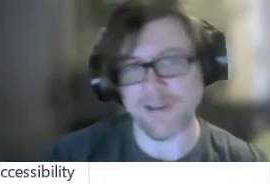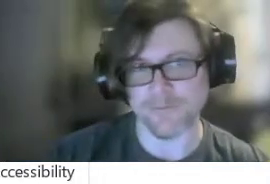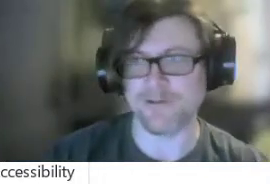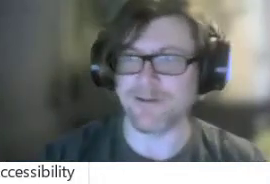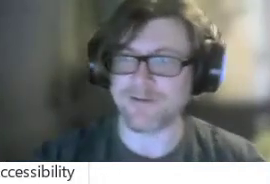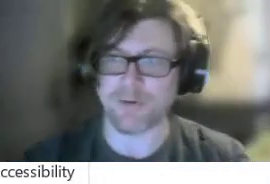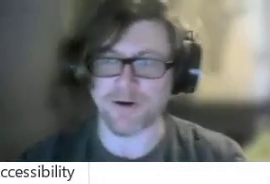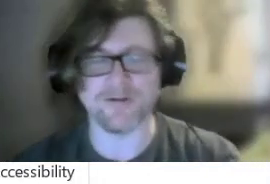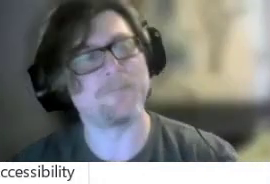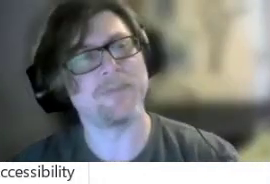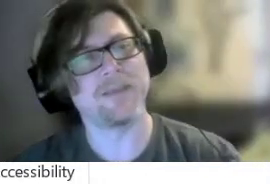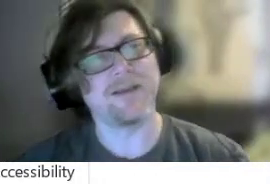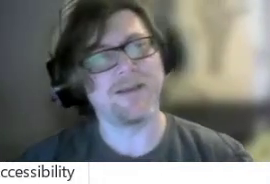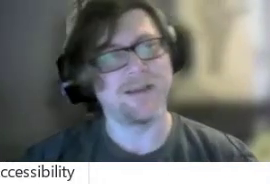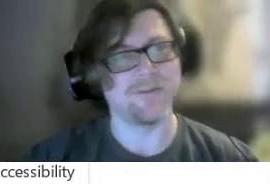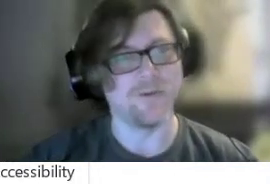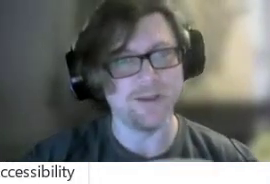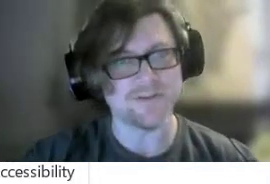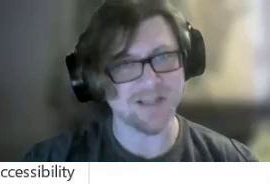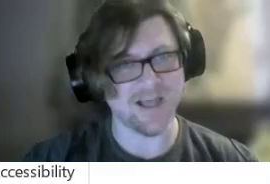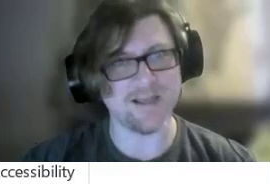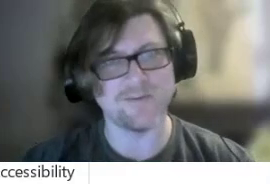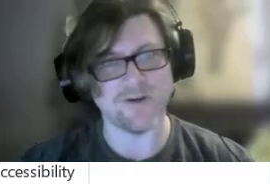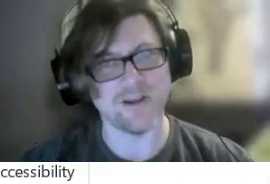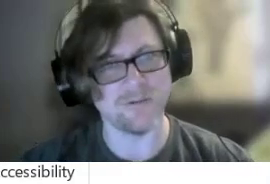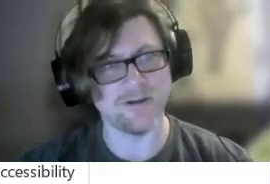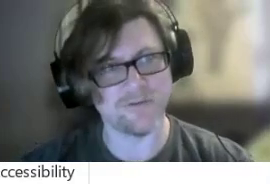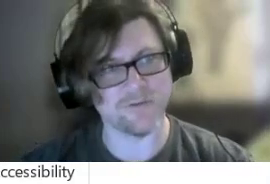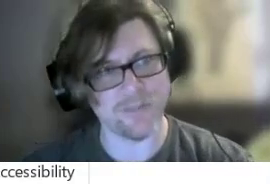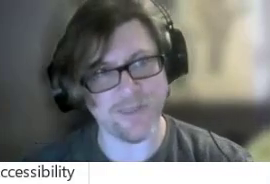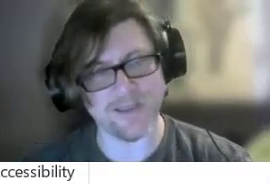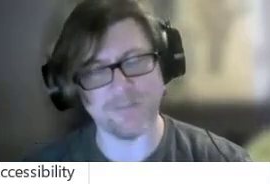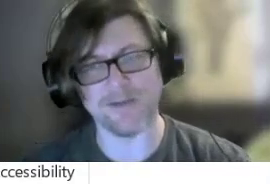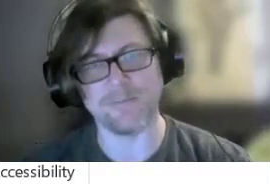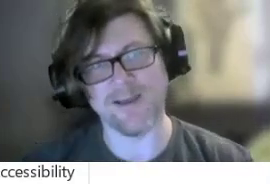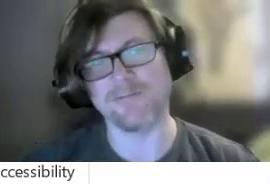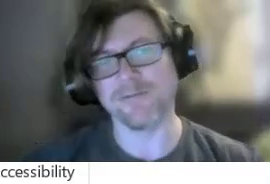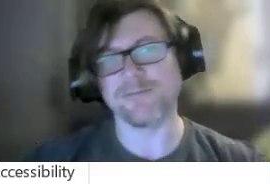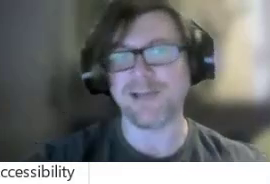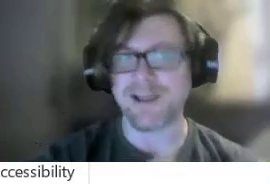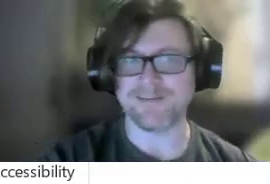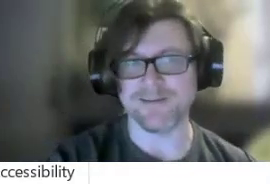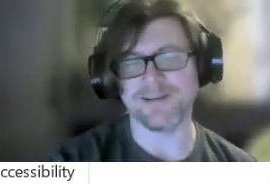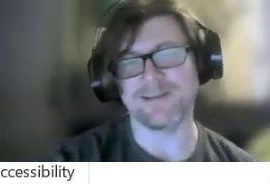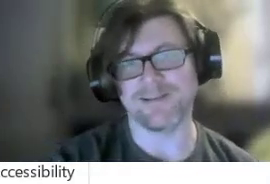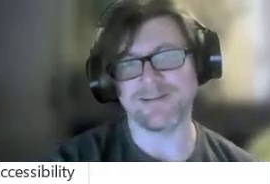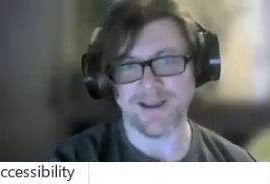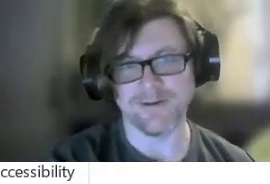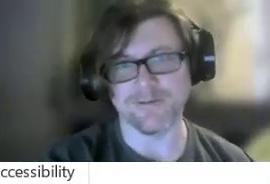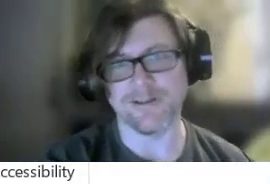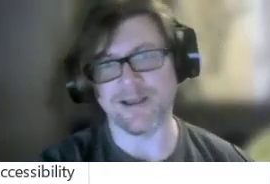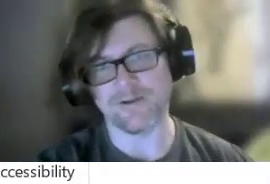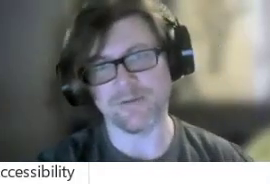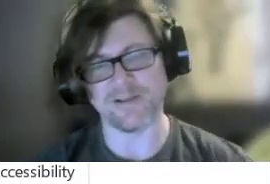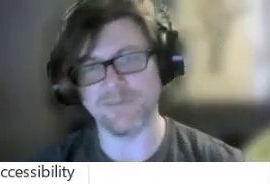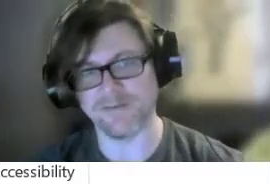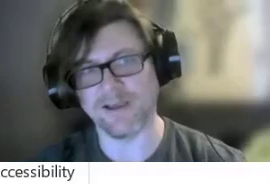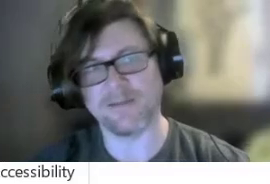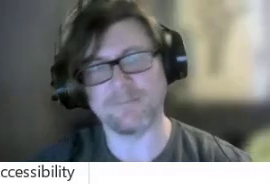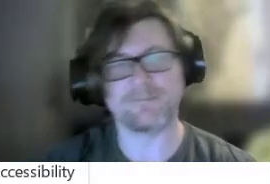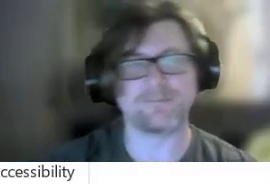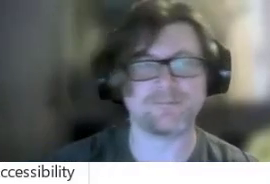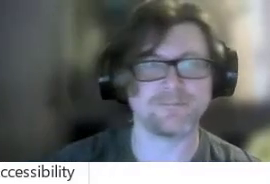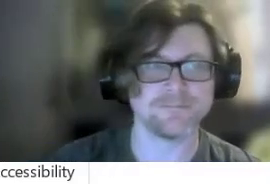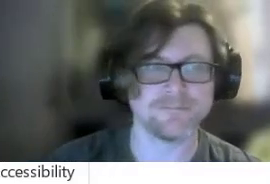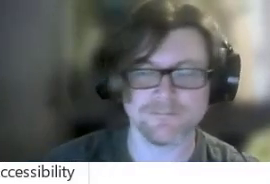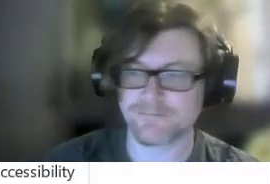have table in this part. And so each slide is talking about a discrete thing, but that was not reflected in the title. And I had to go back and fix